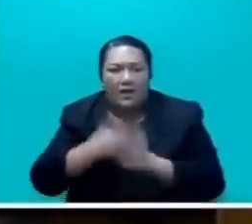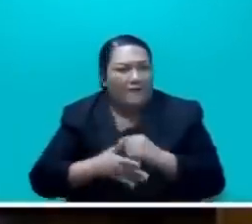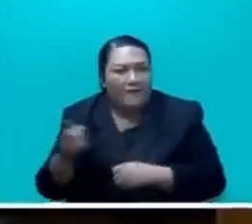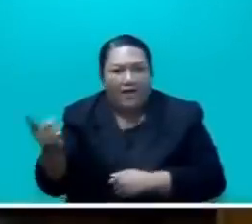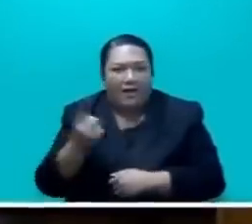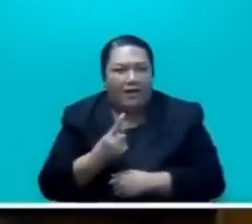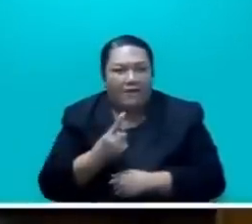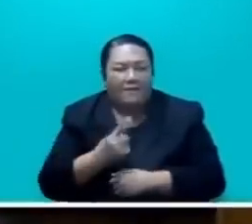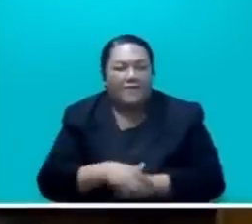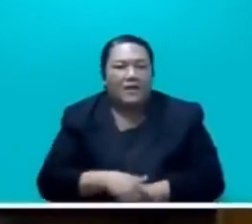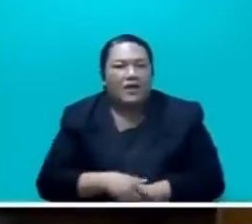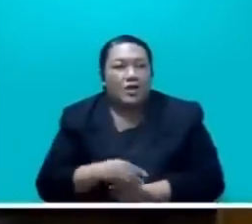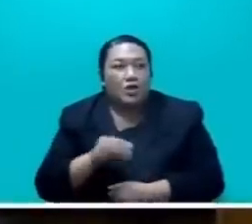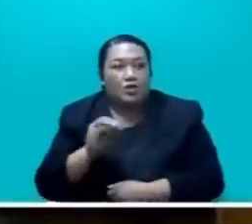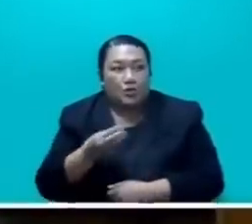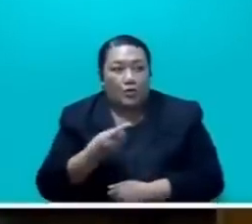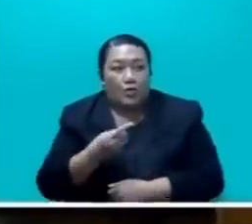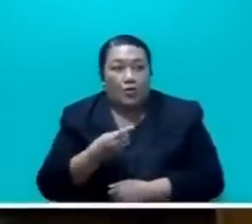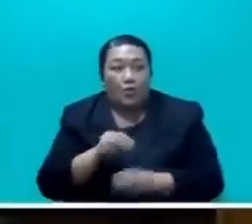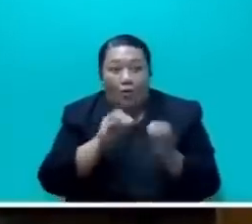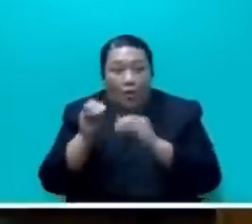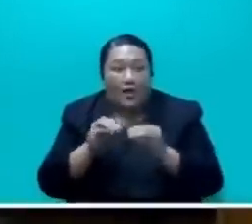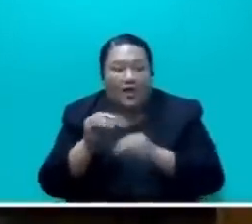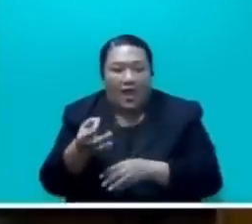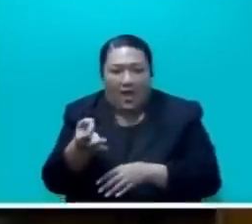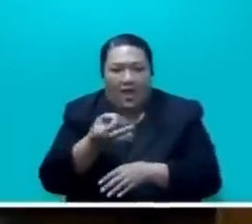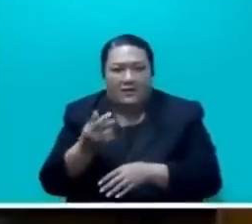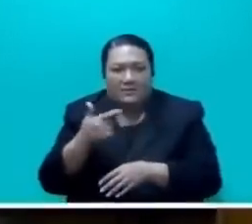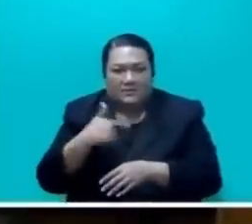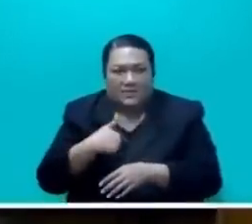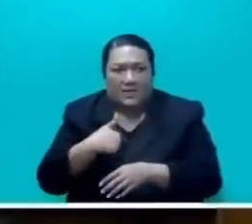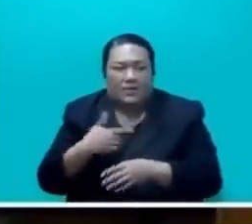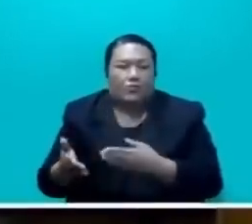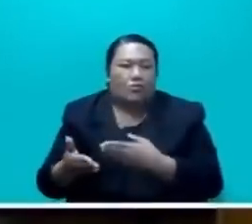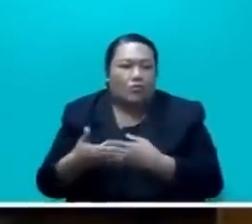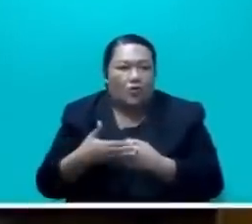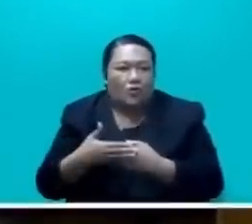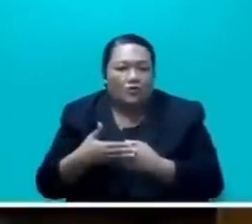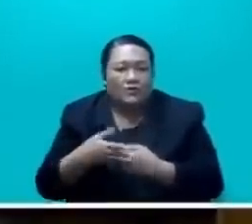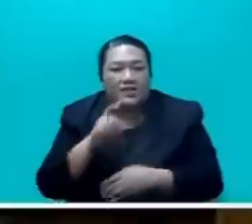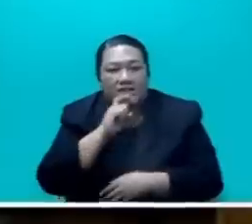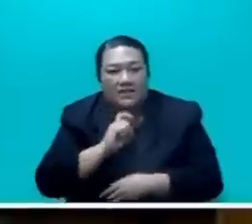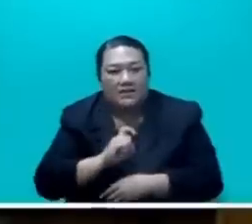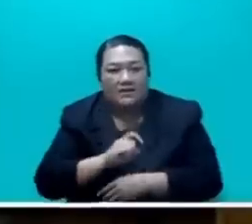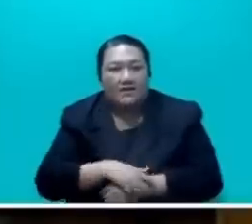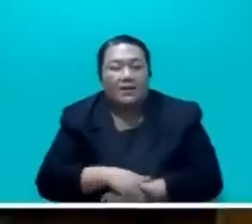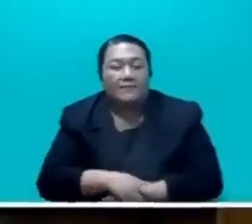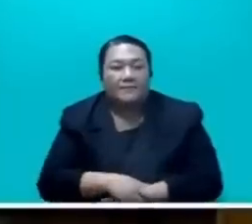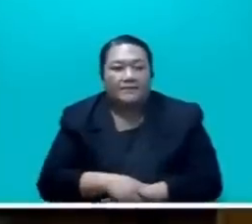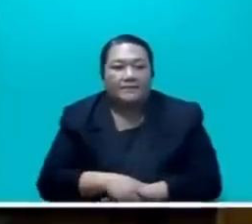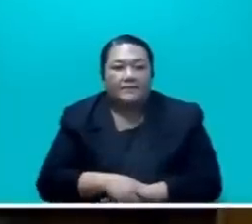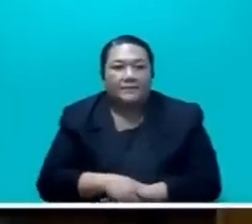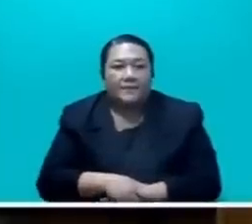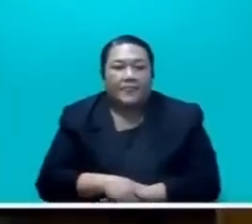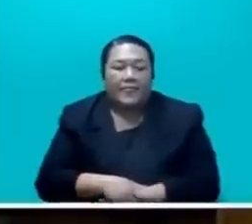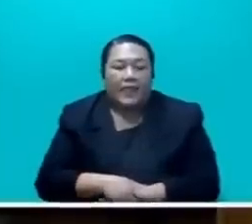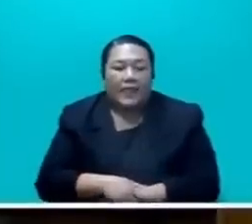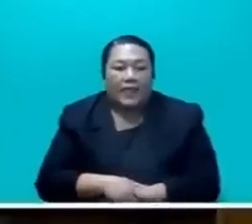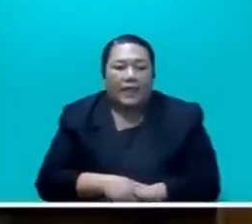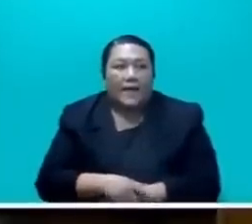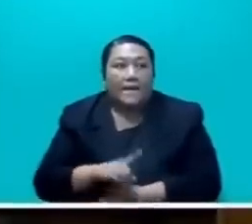the organizers asked me to close the dinner. And I had not